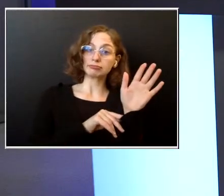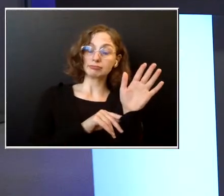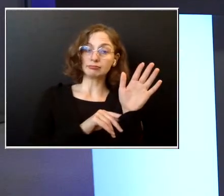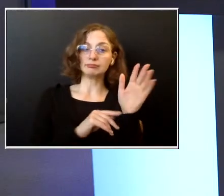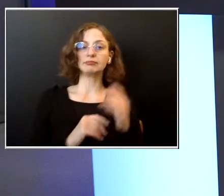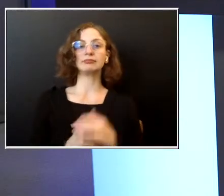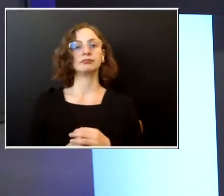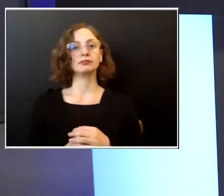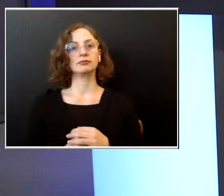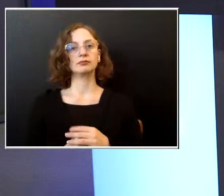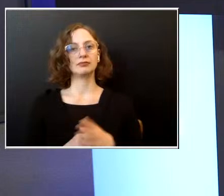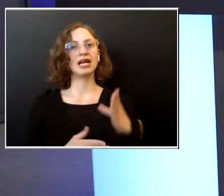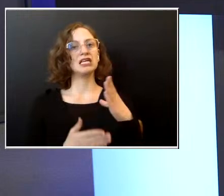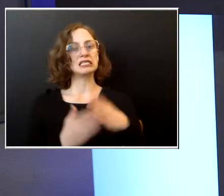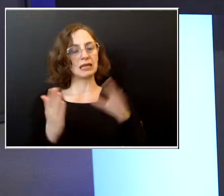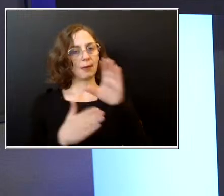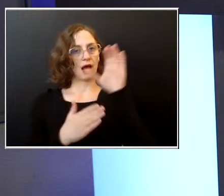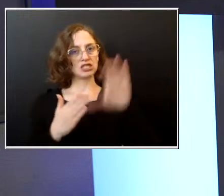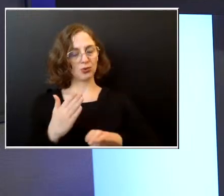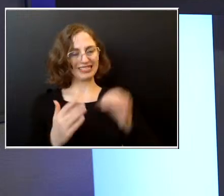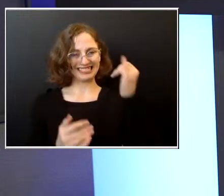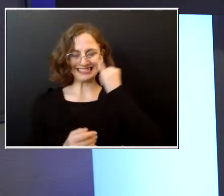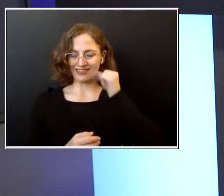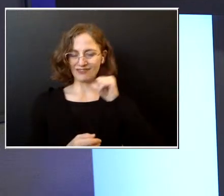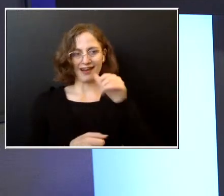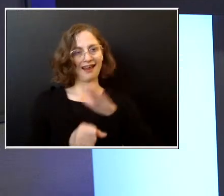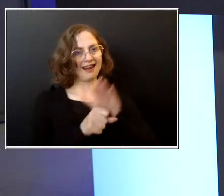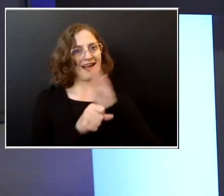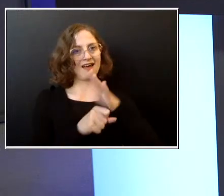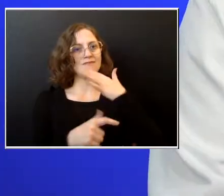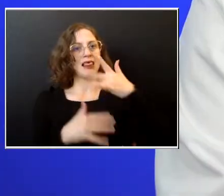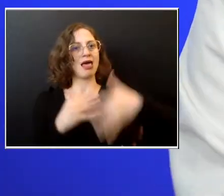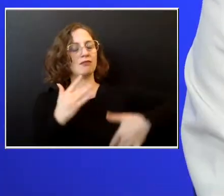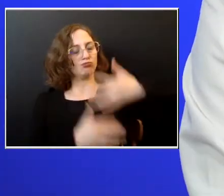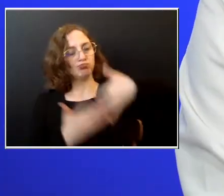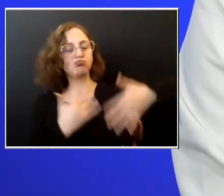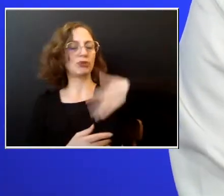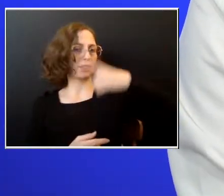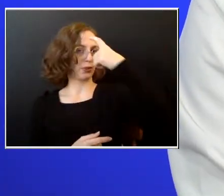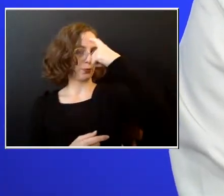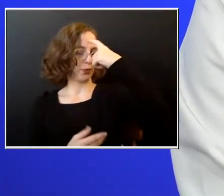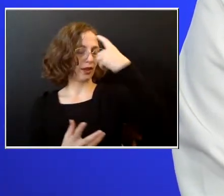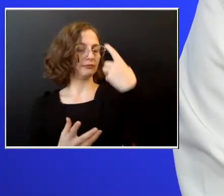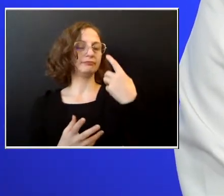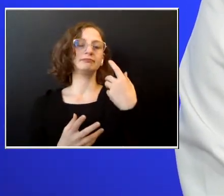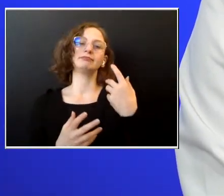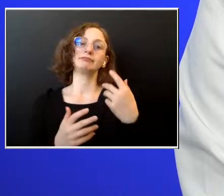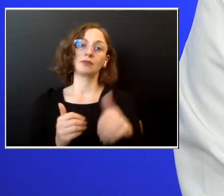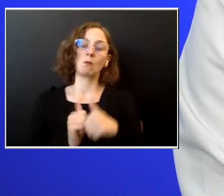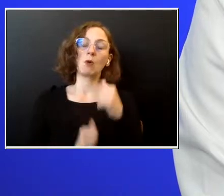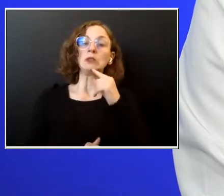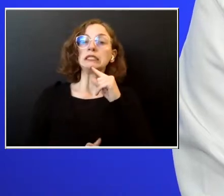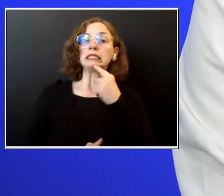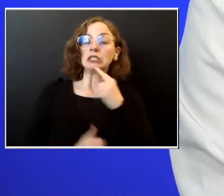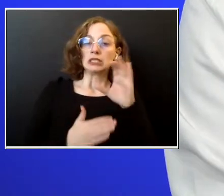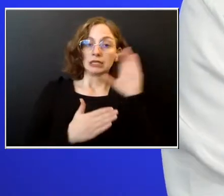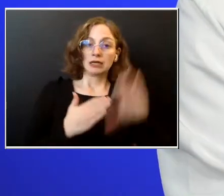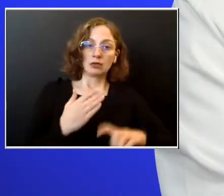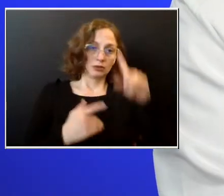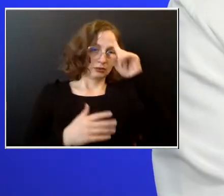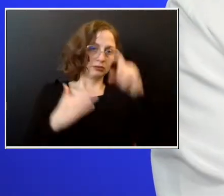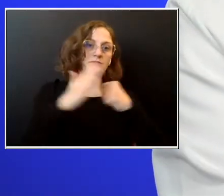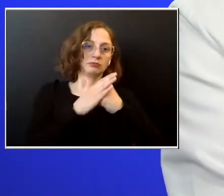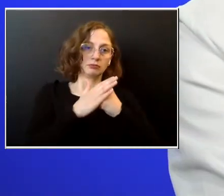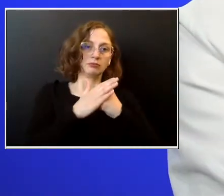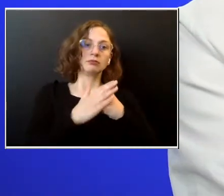flow to the brain. Can you talk about that? Yes, stroke is the most serious. Right. And stroke comes in